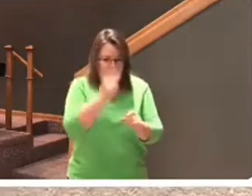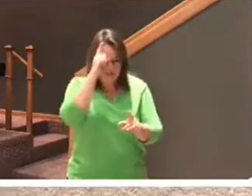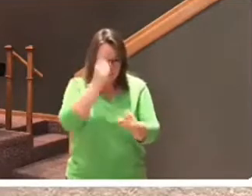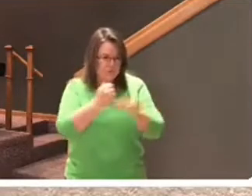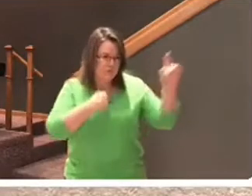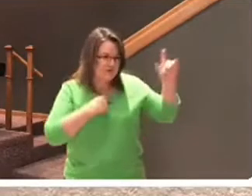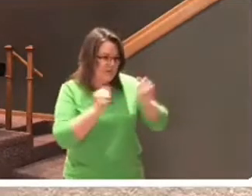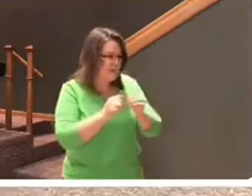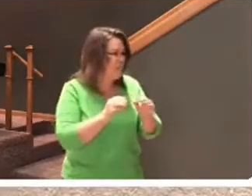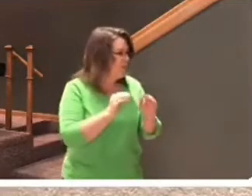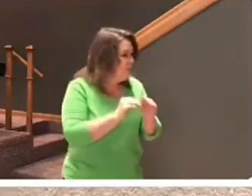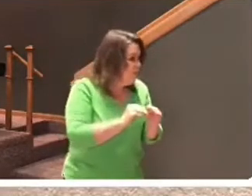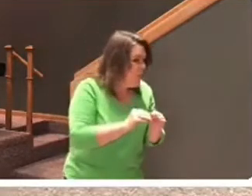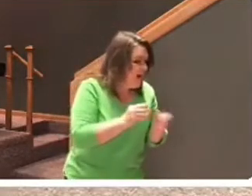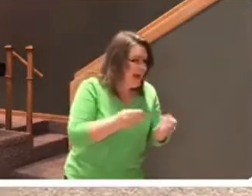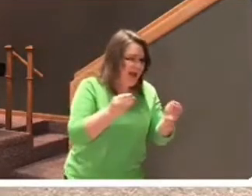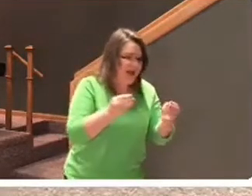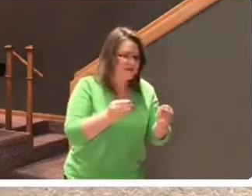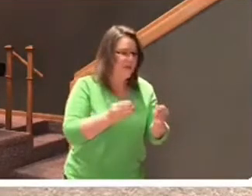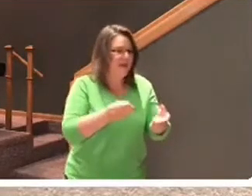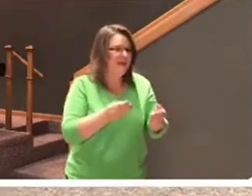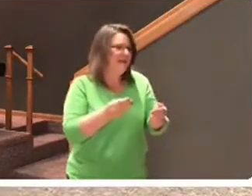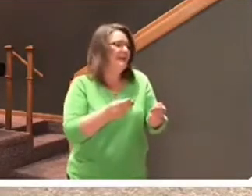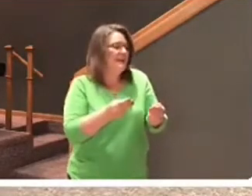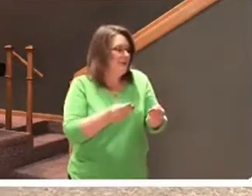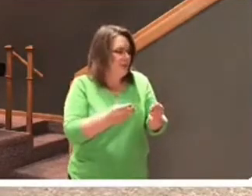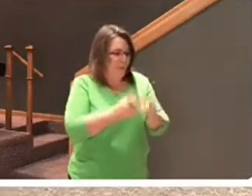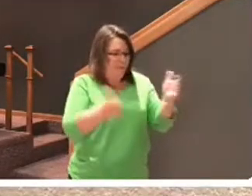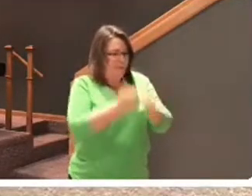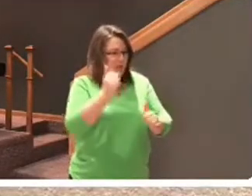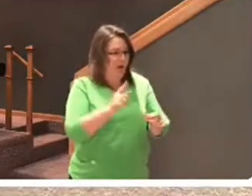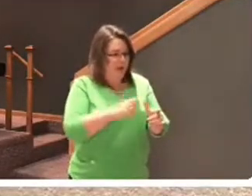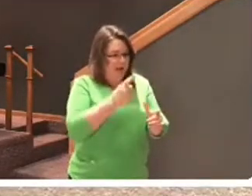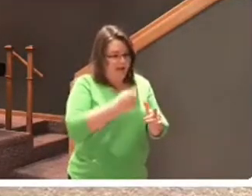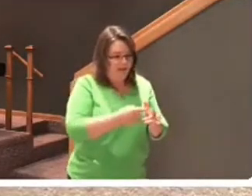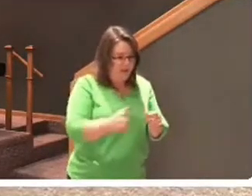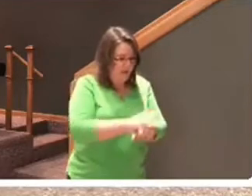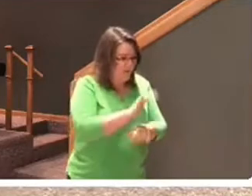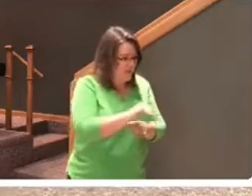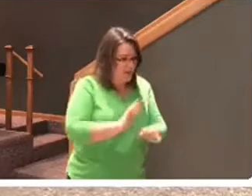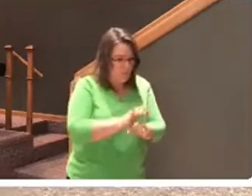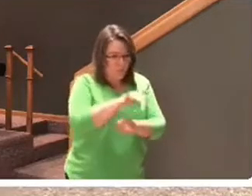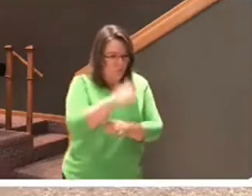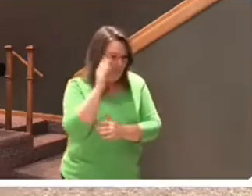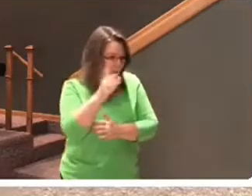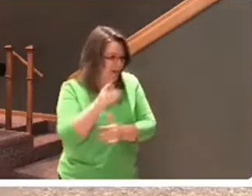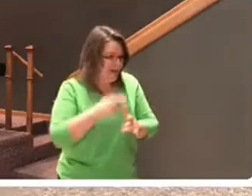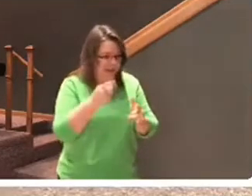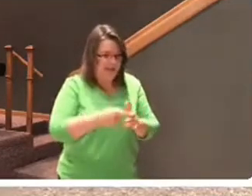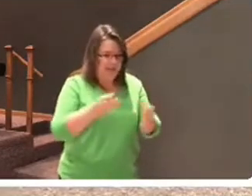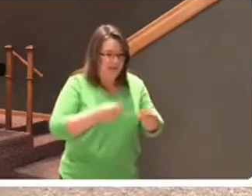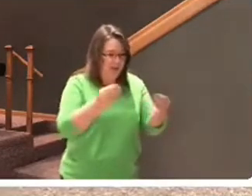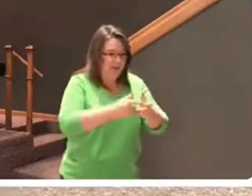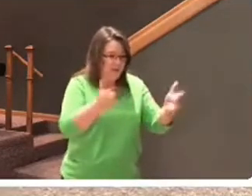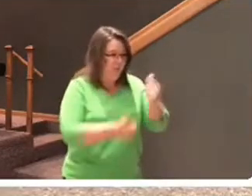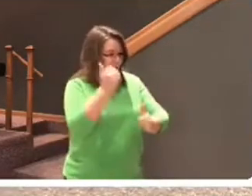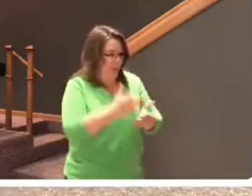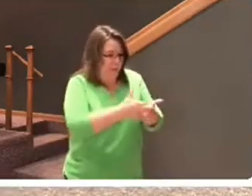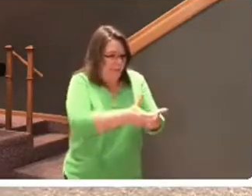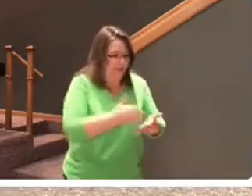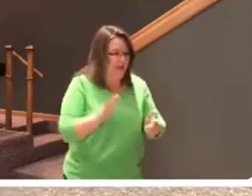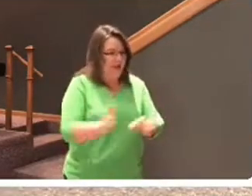me with more so I can give you a bigger container, and then I'll fill that one up and that'll overflow, and then I'll give you another bigger container